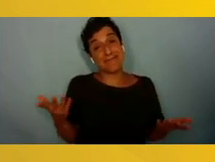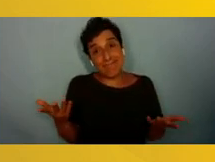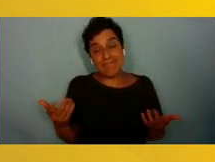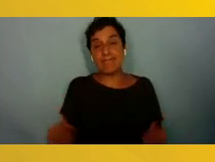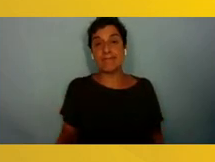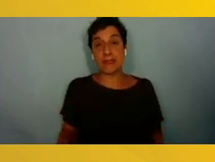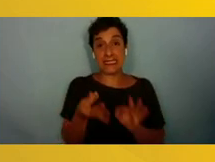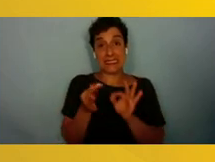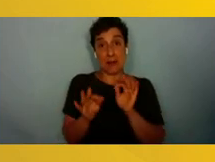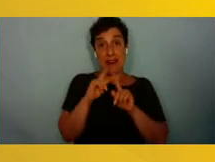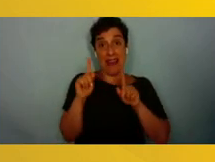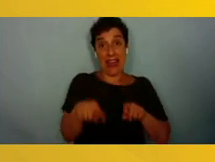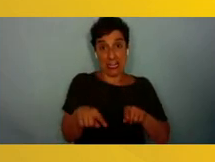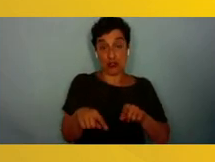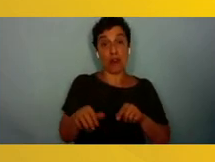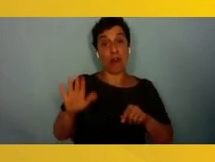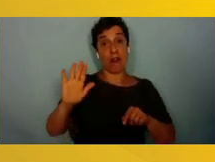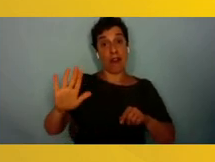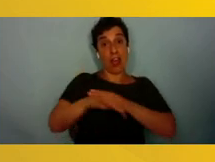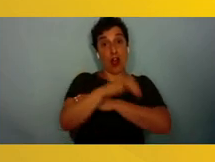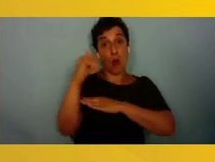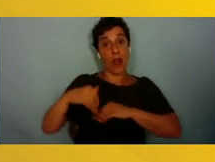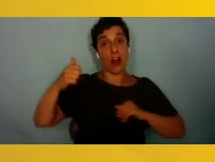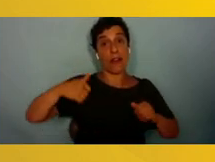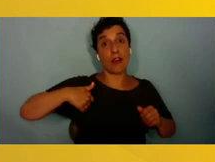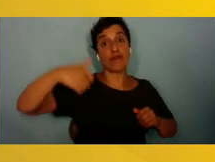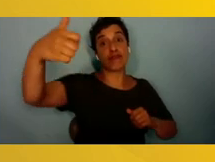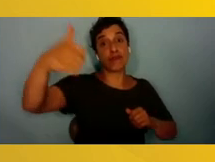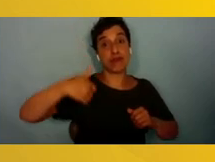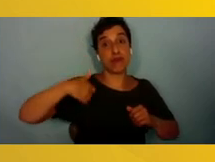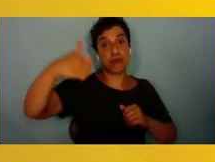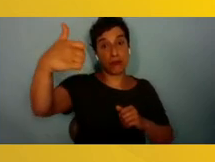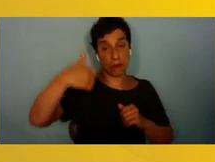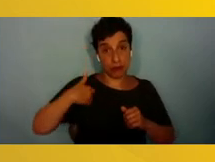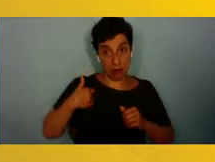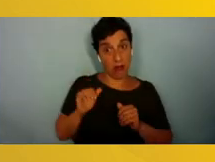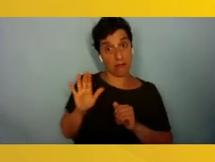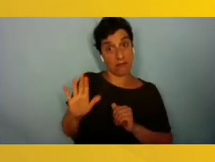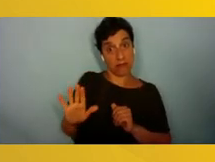along the whale's migratory route, these whales are encountering boats. Not only